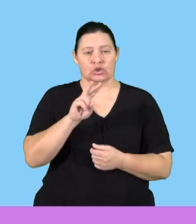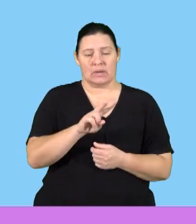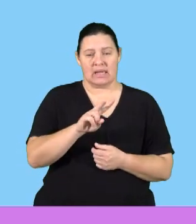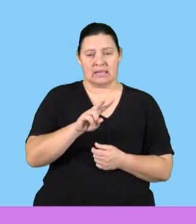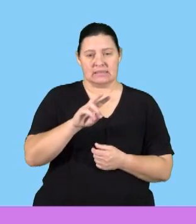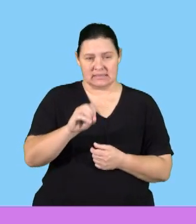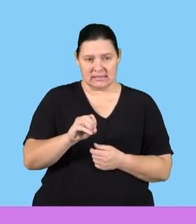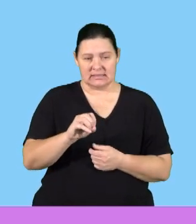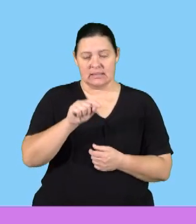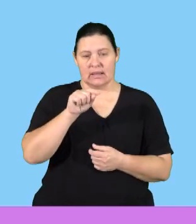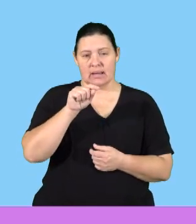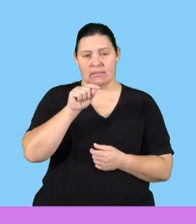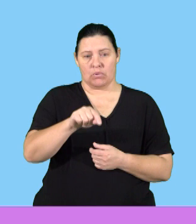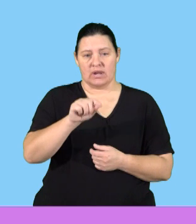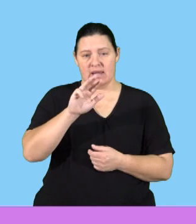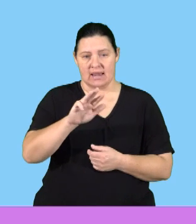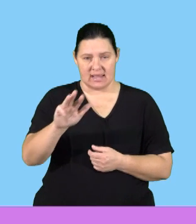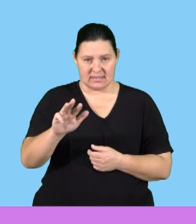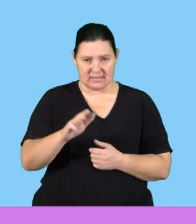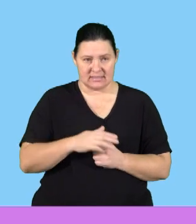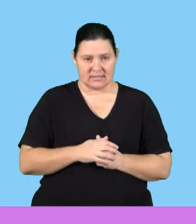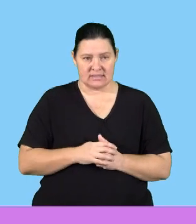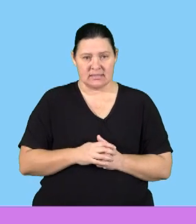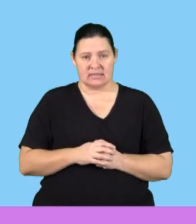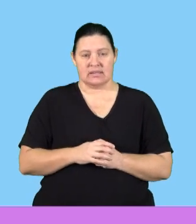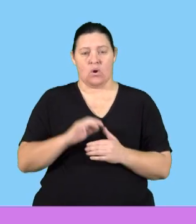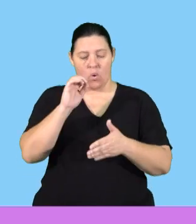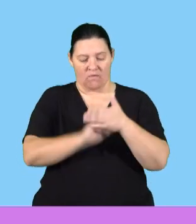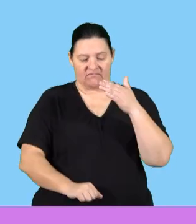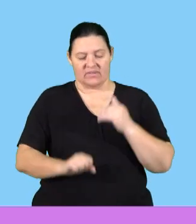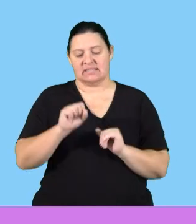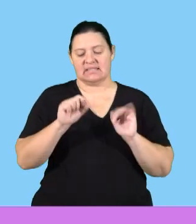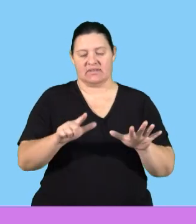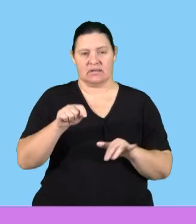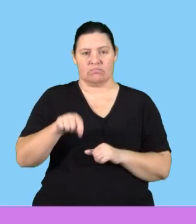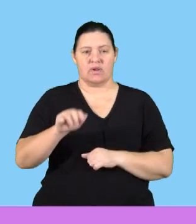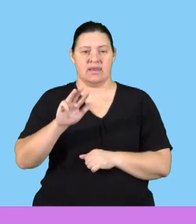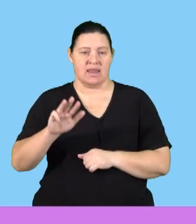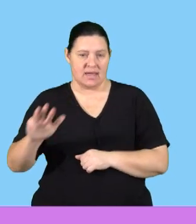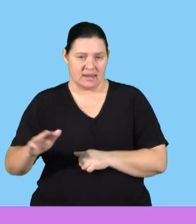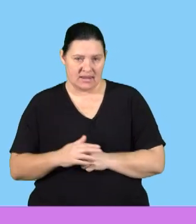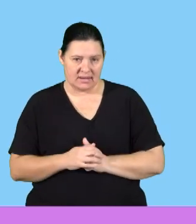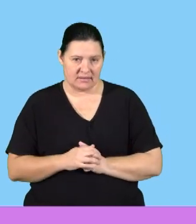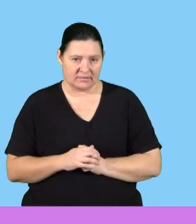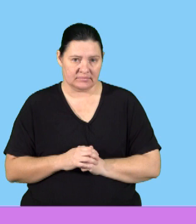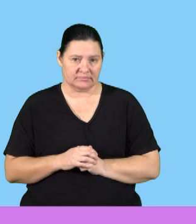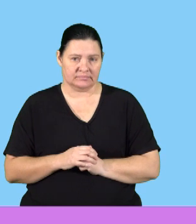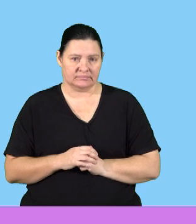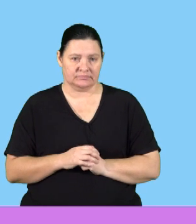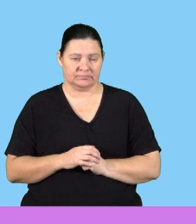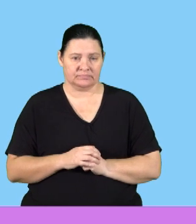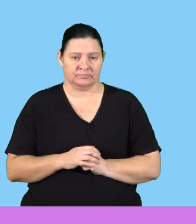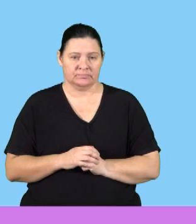is 20 Rand 99. We subtract 17 Rand